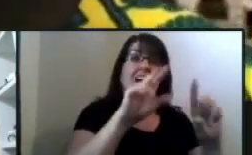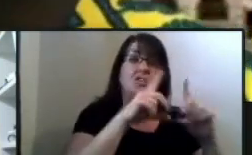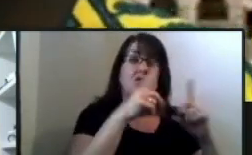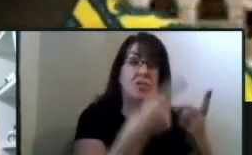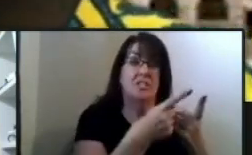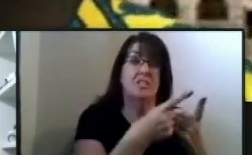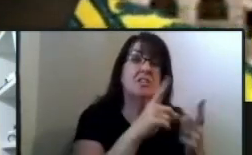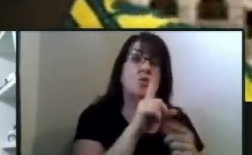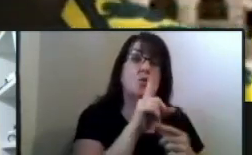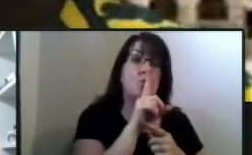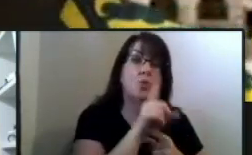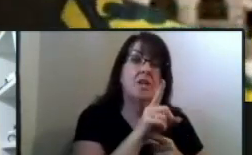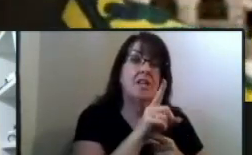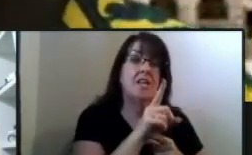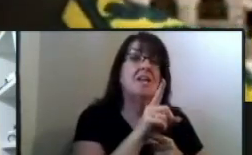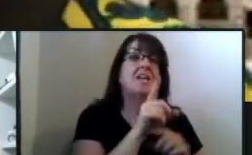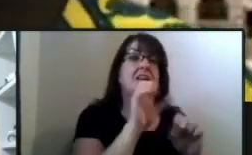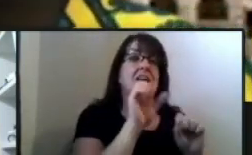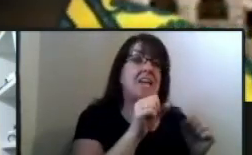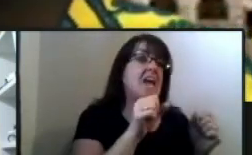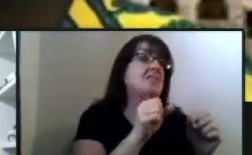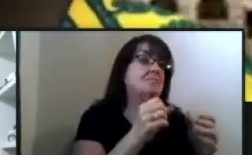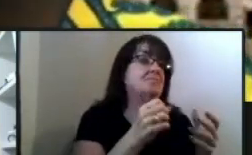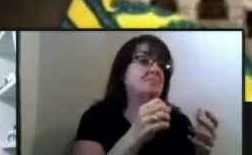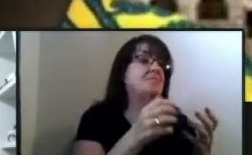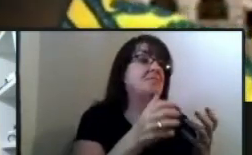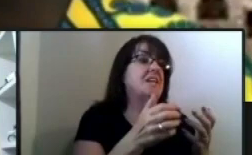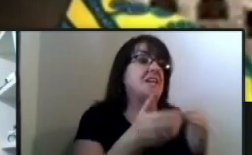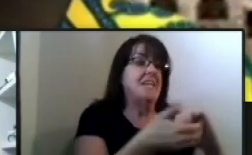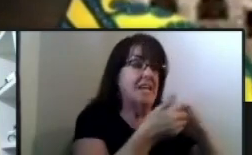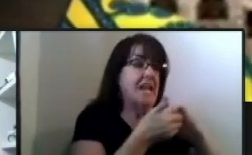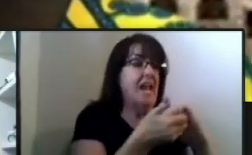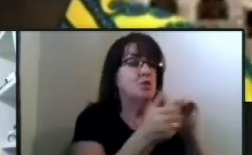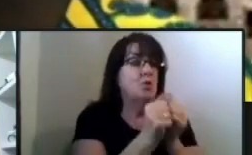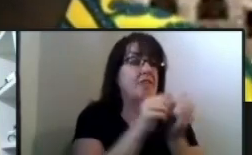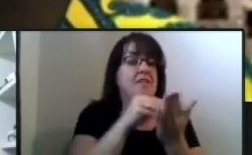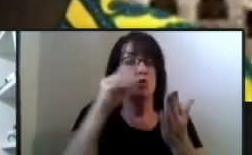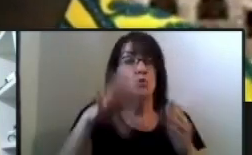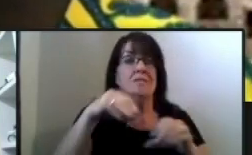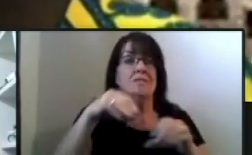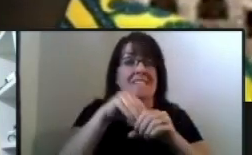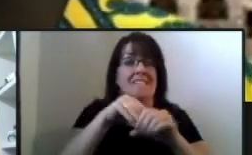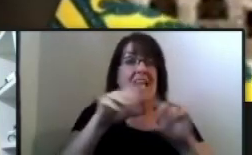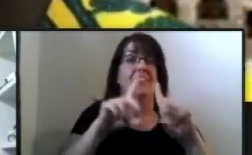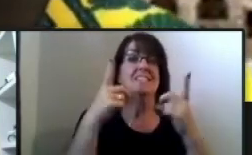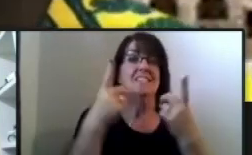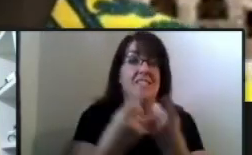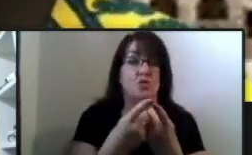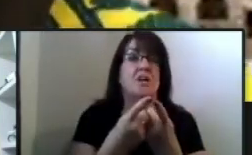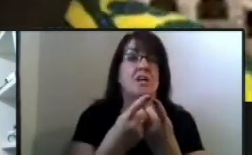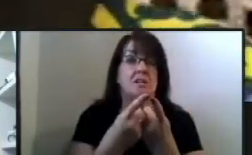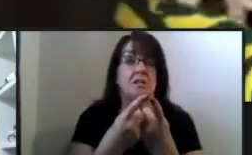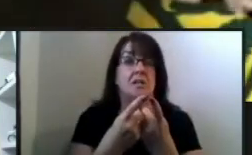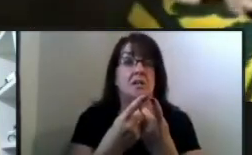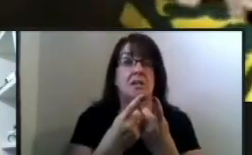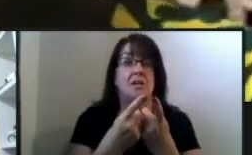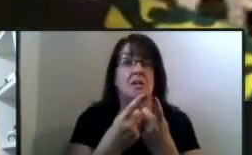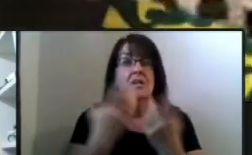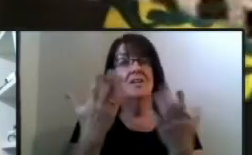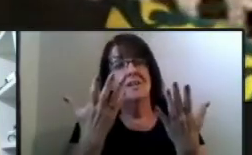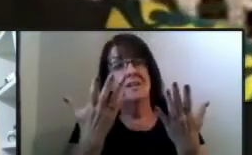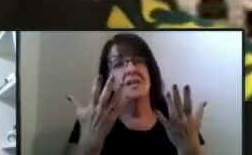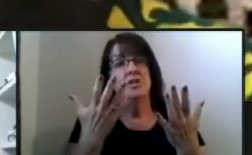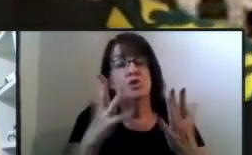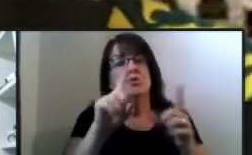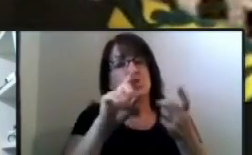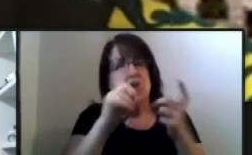actually, you know, engaged with the students in the district to, you know, amend the district calendar a certain